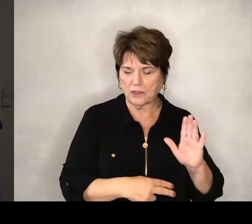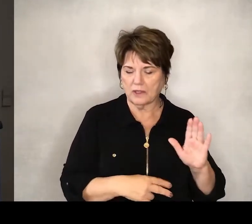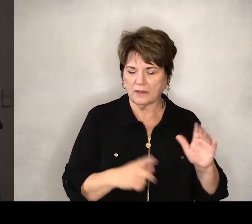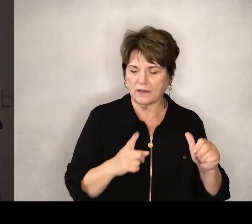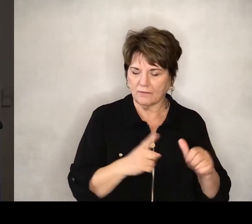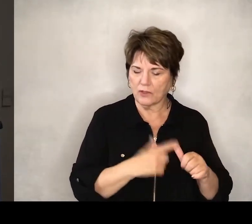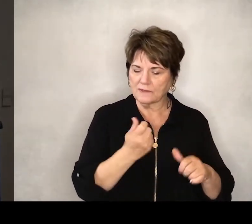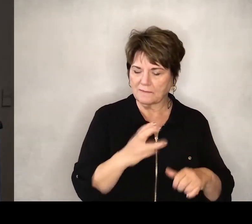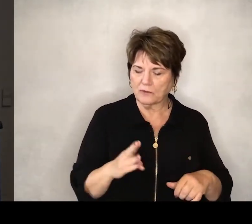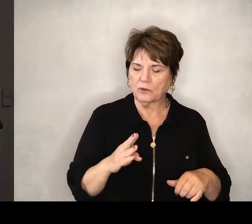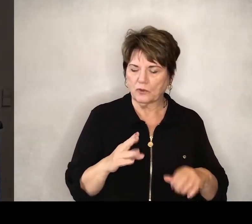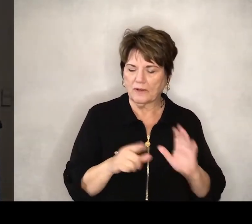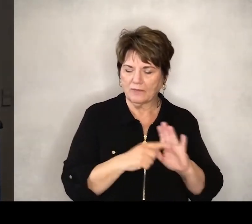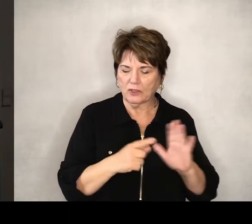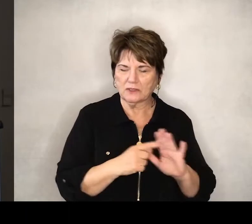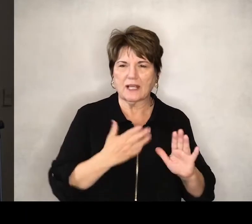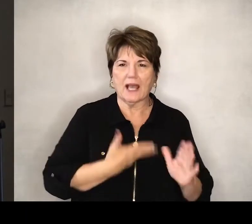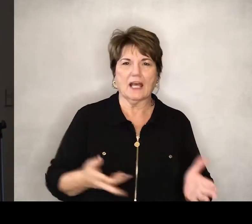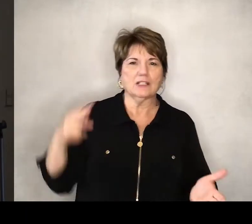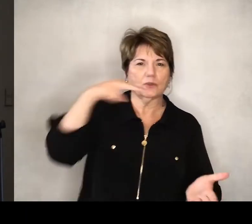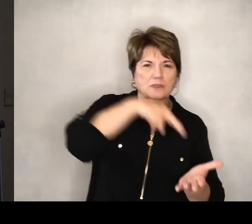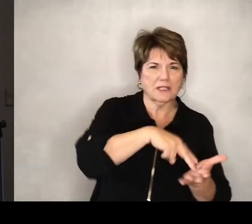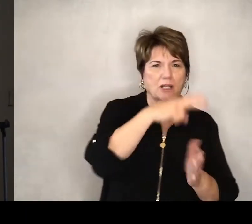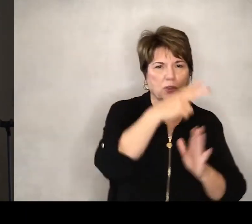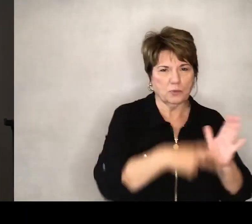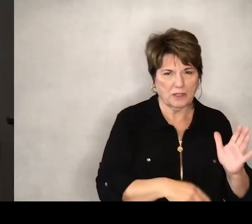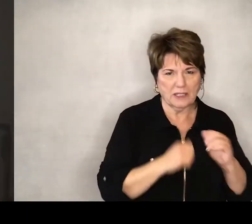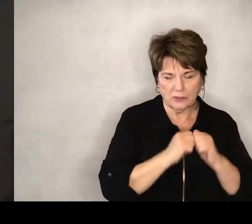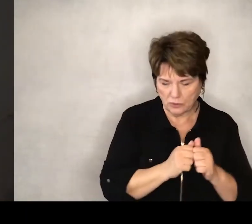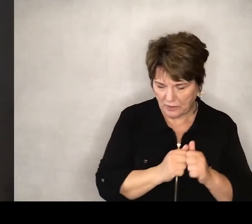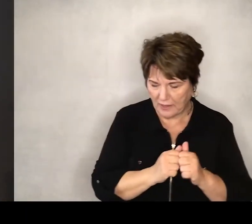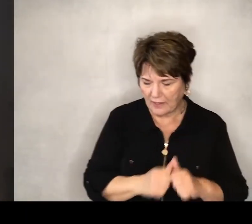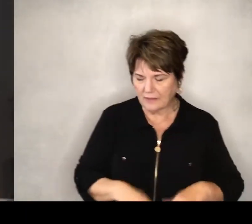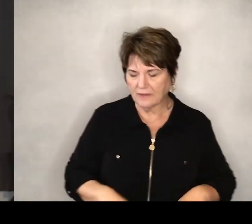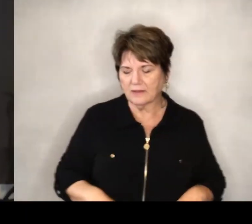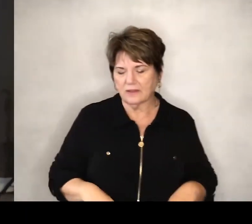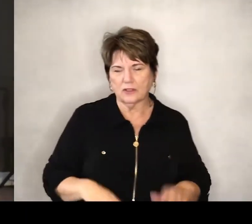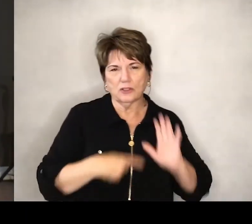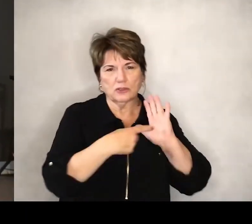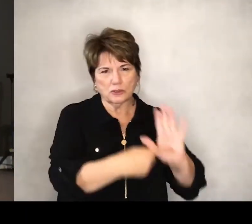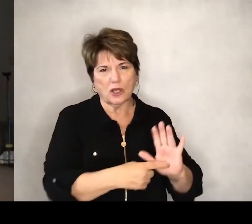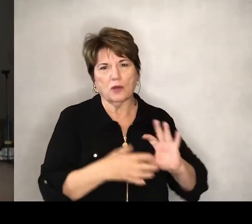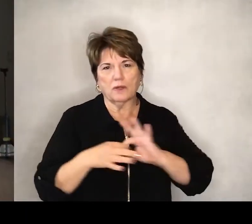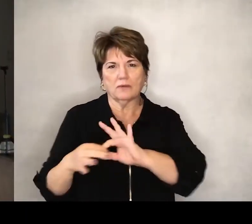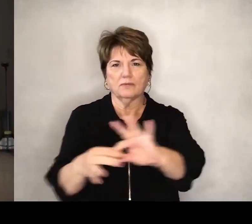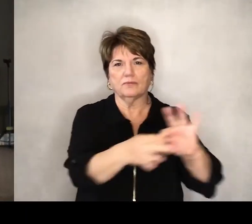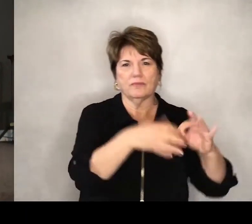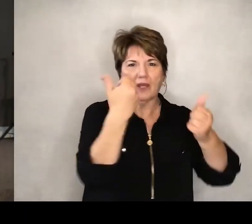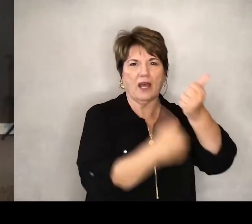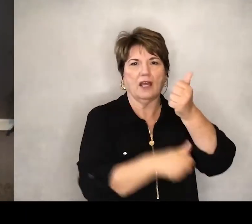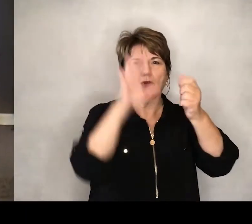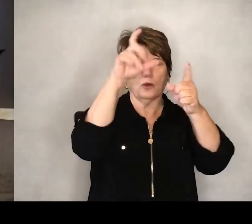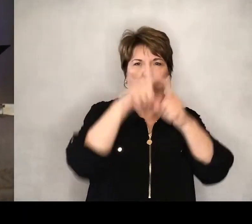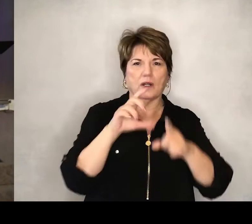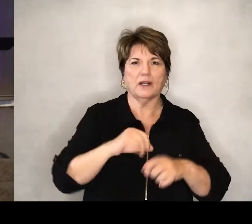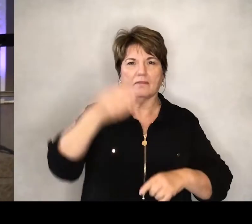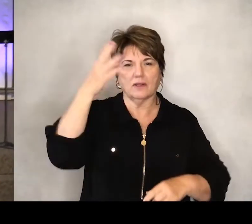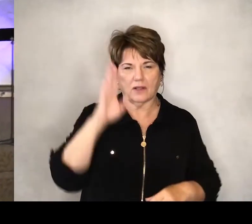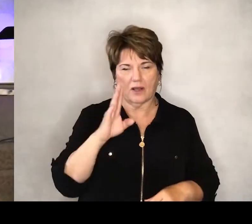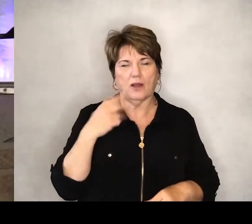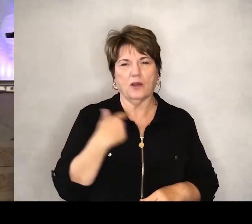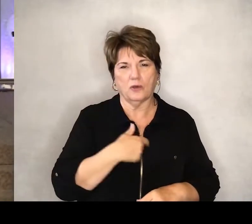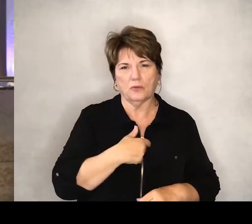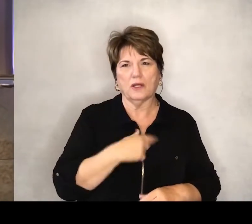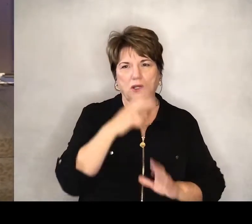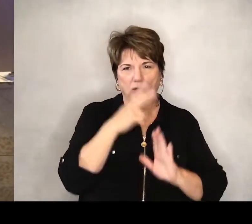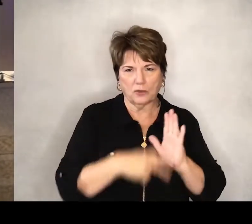few verses together here today. So I'm going to ask you to stand and we read together as a sign that we're unified under the word of God, but it's also a place where